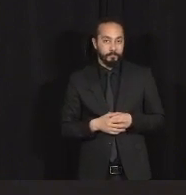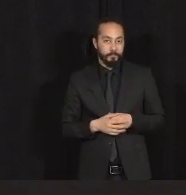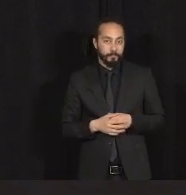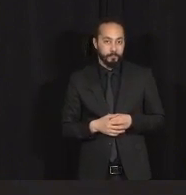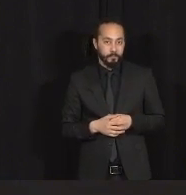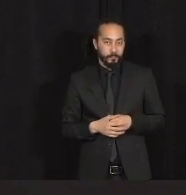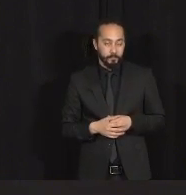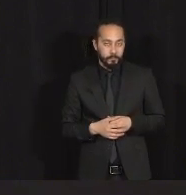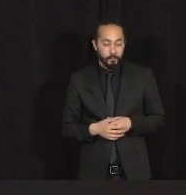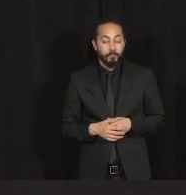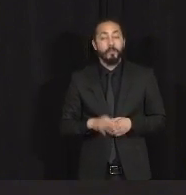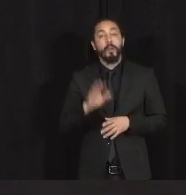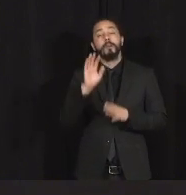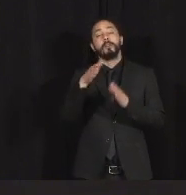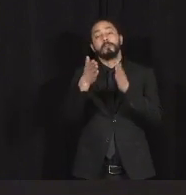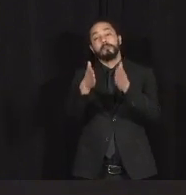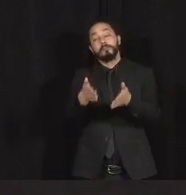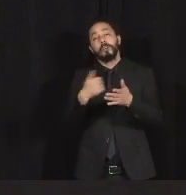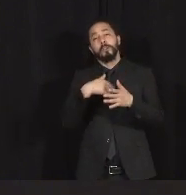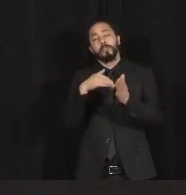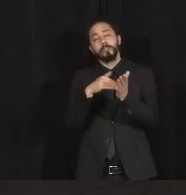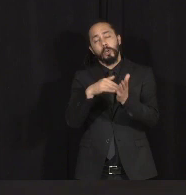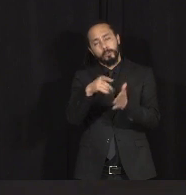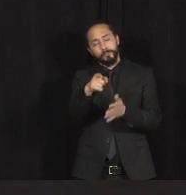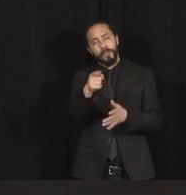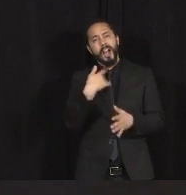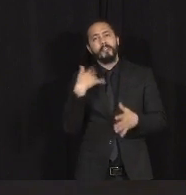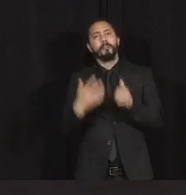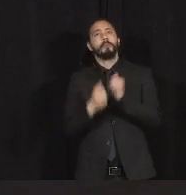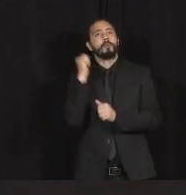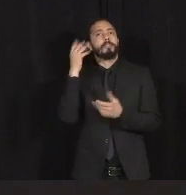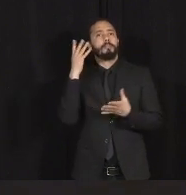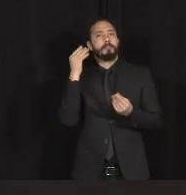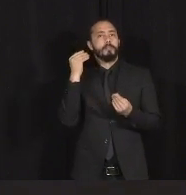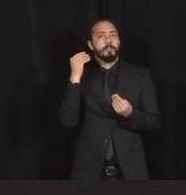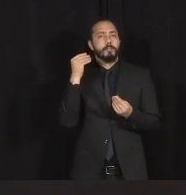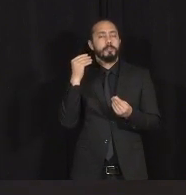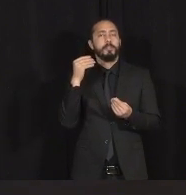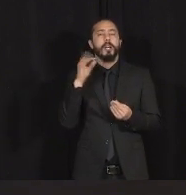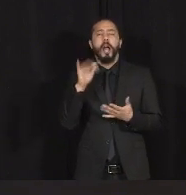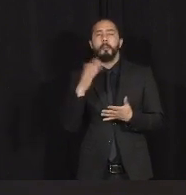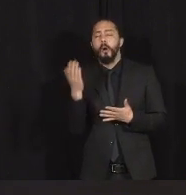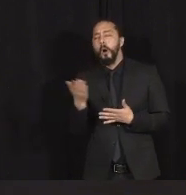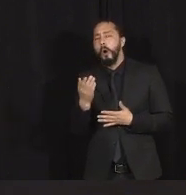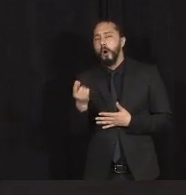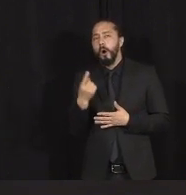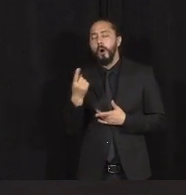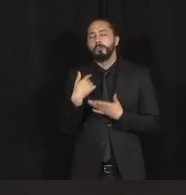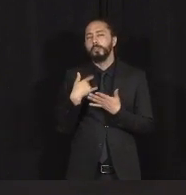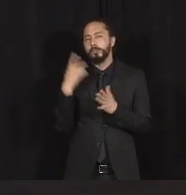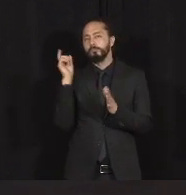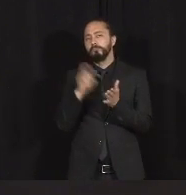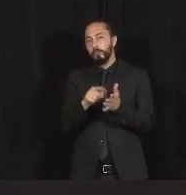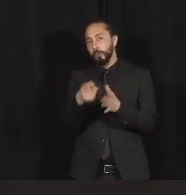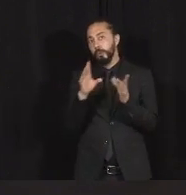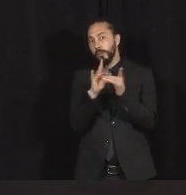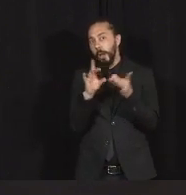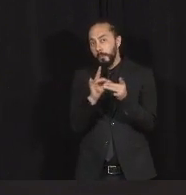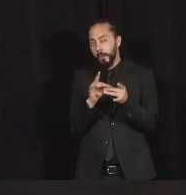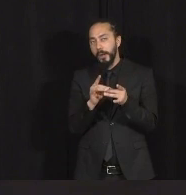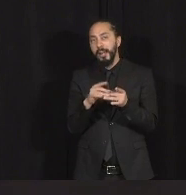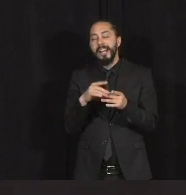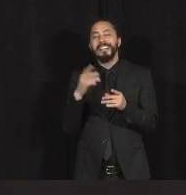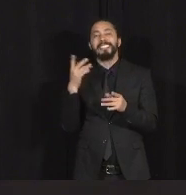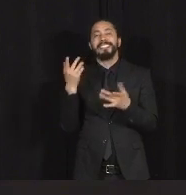matter, I am already hearing, as you're speaking, concerns from doctors about the number of ICU beds. Can